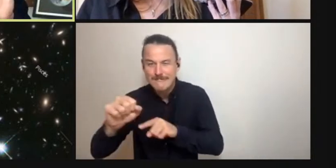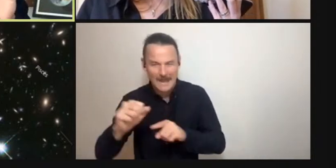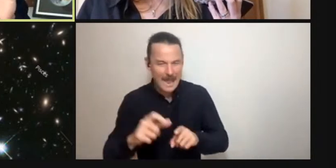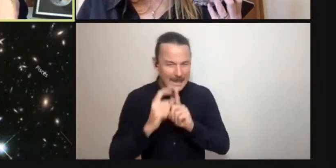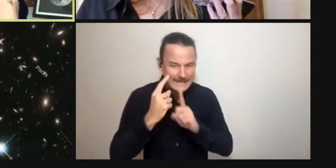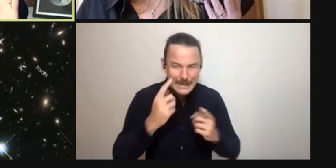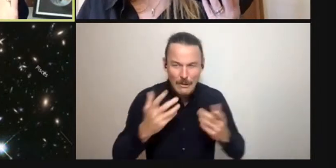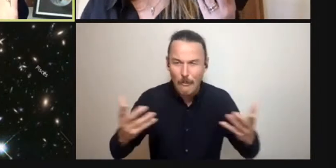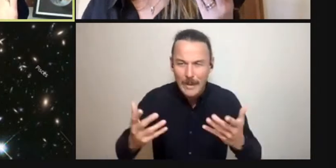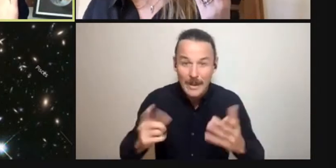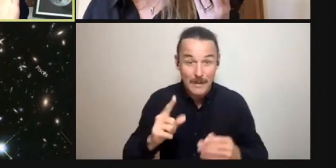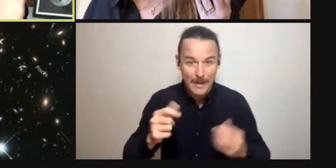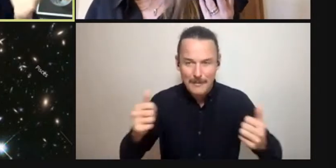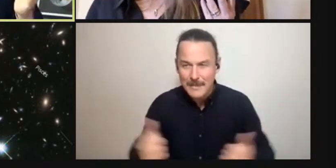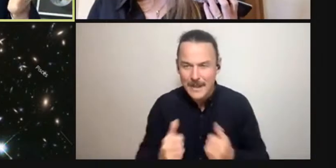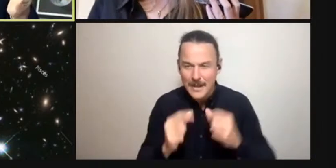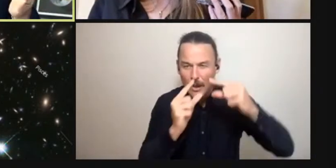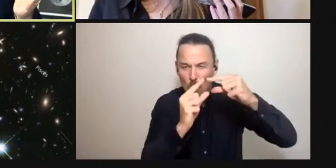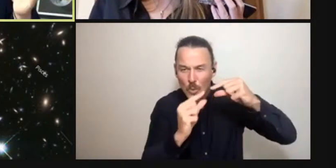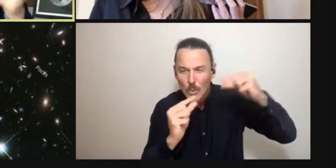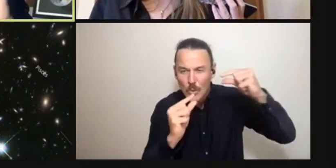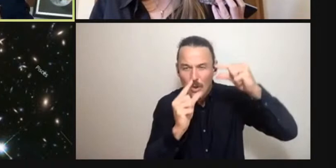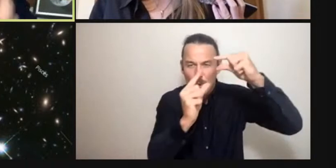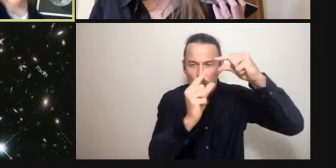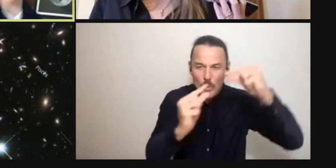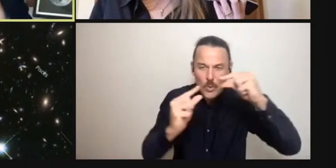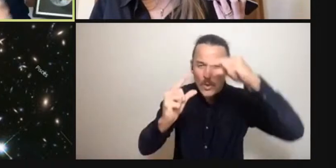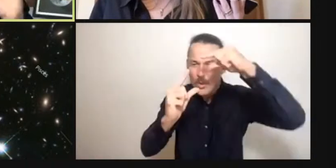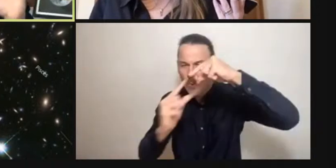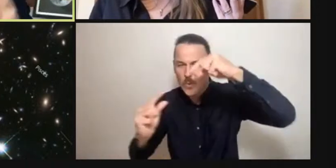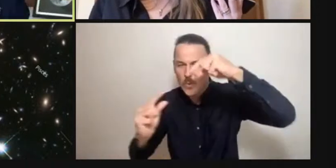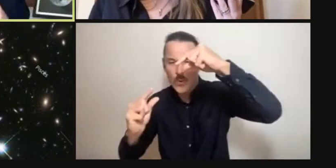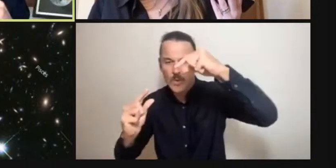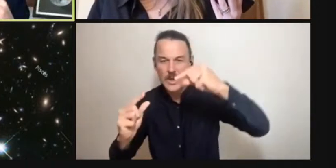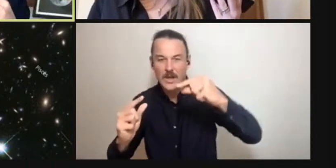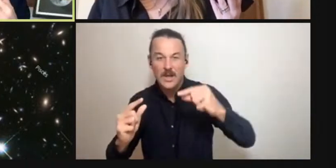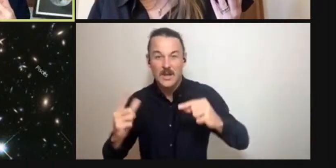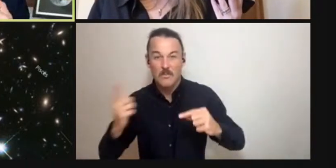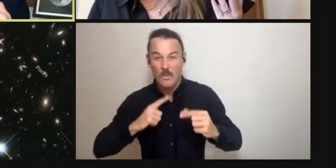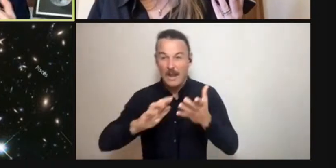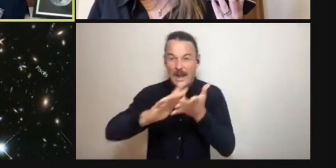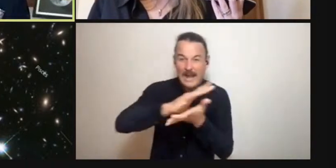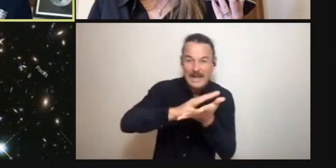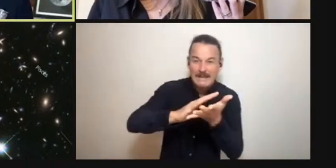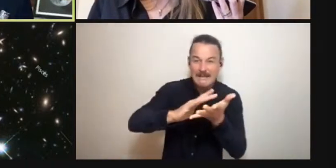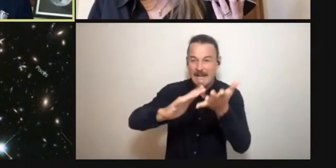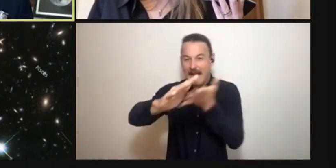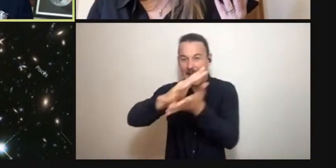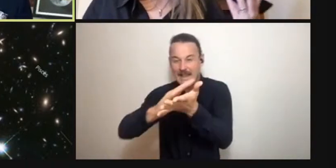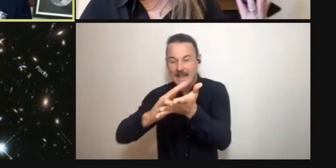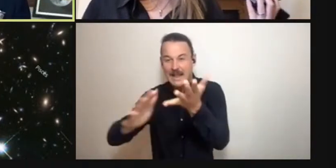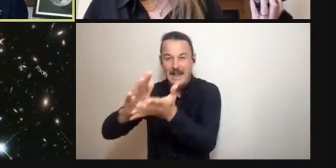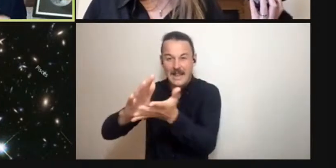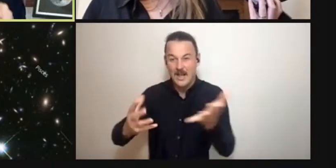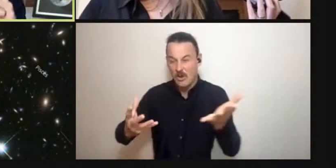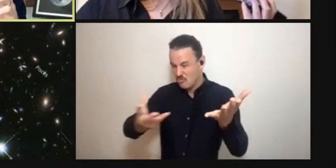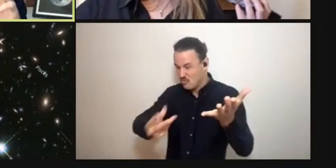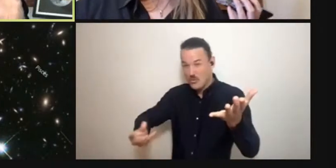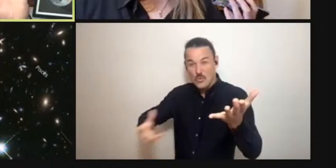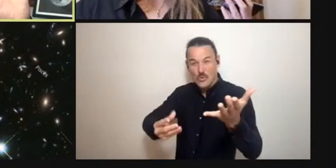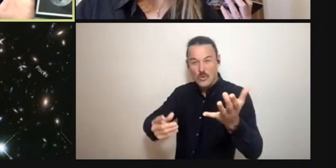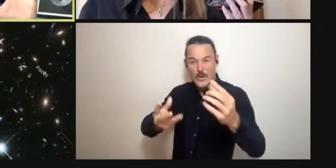there as the background images of galaxies are sheared and twisted and distorted like a fun house, mirror